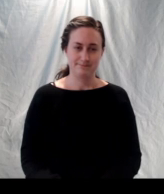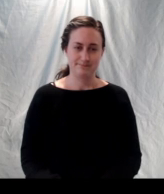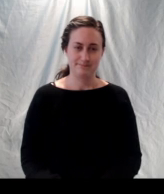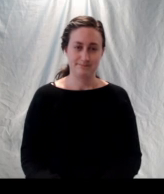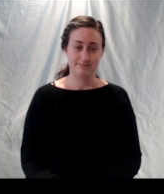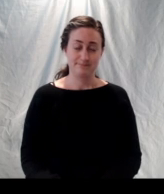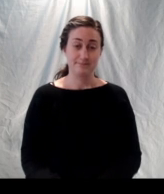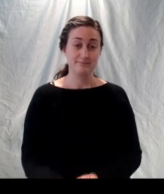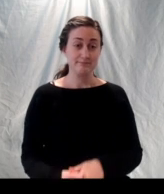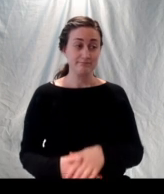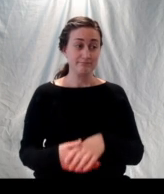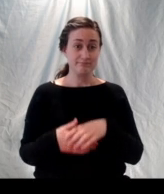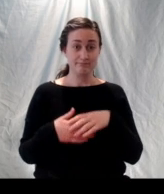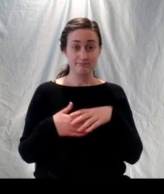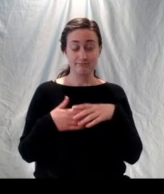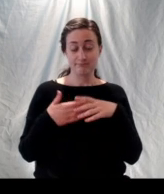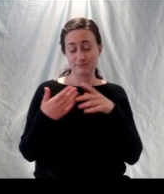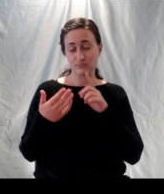somewhere completely silent,